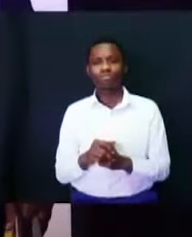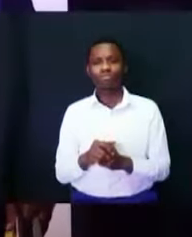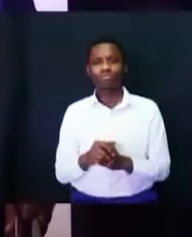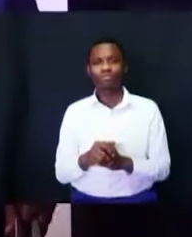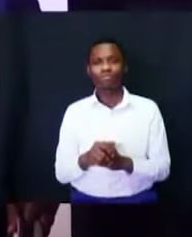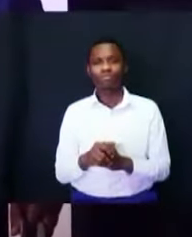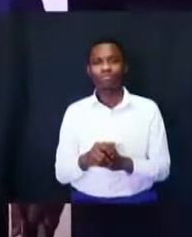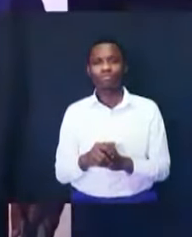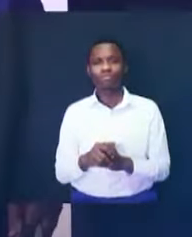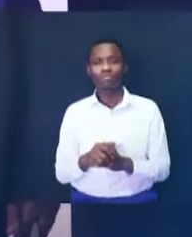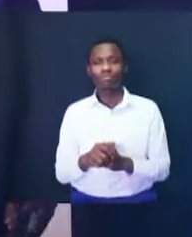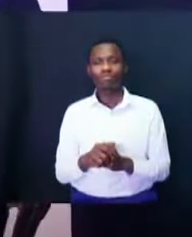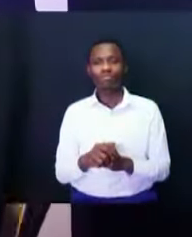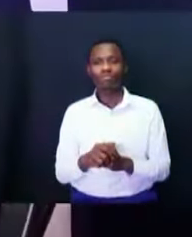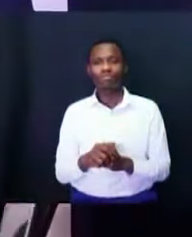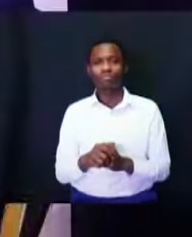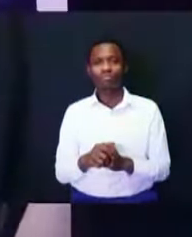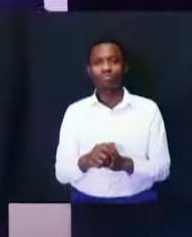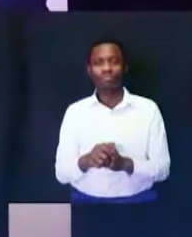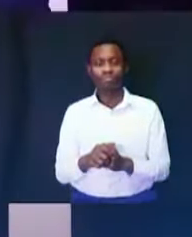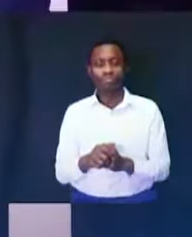and this is a preacher